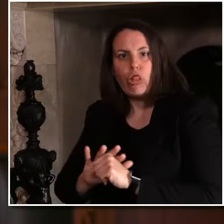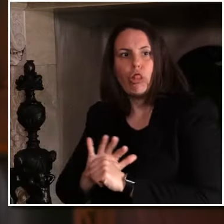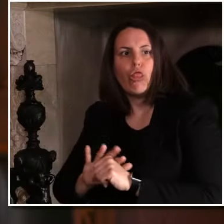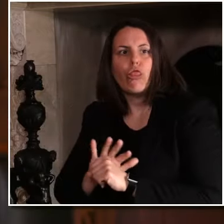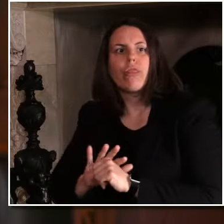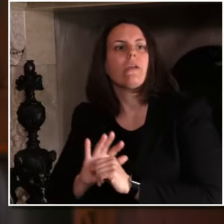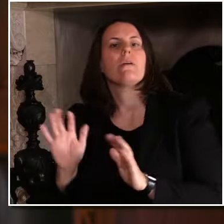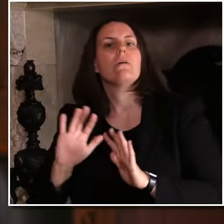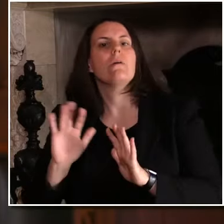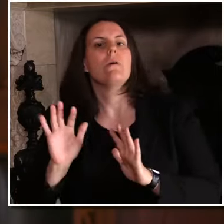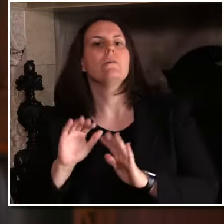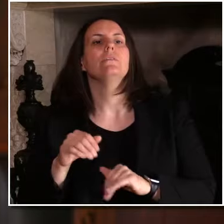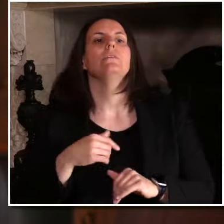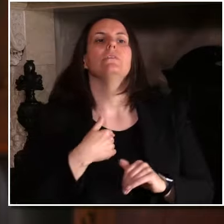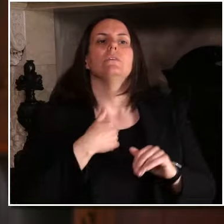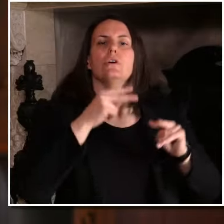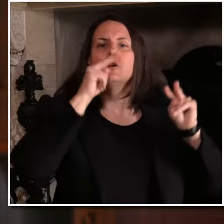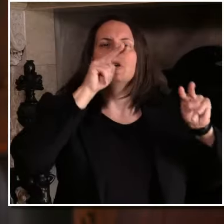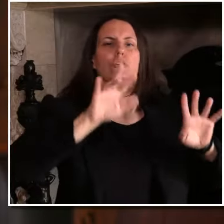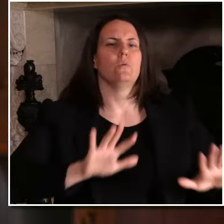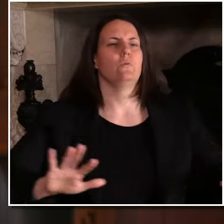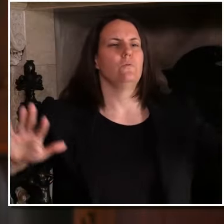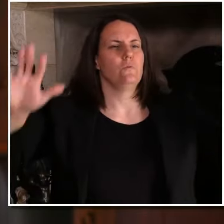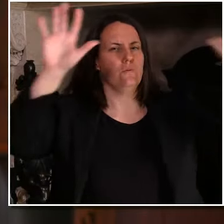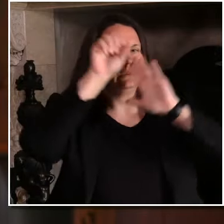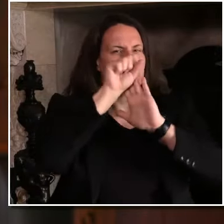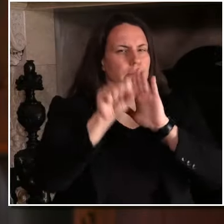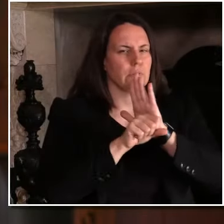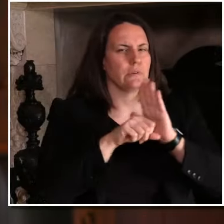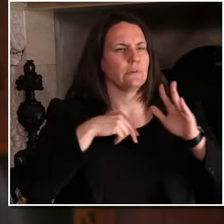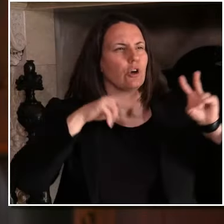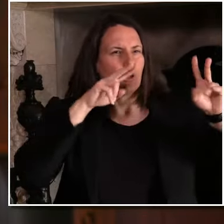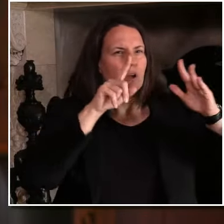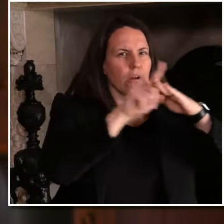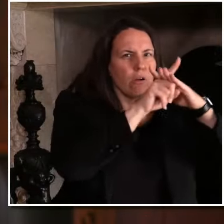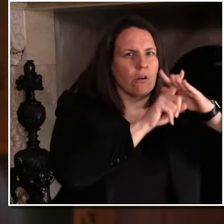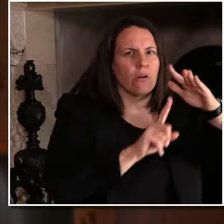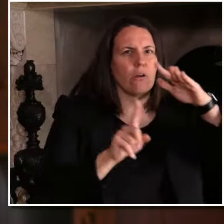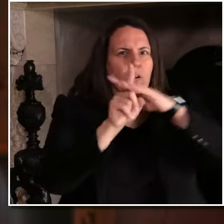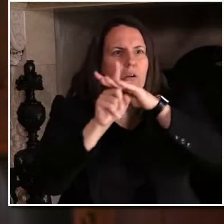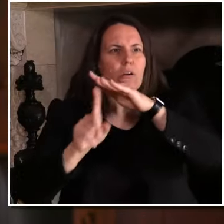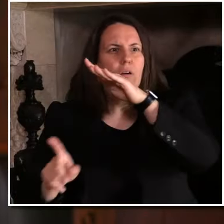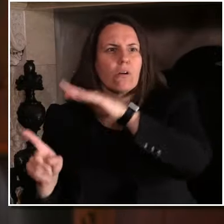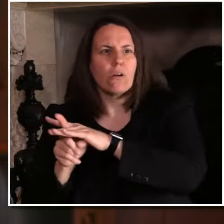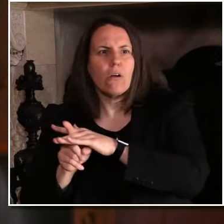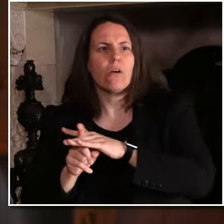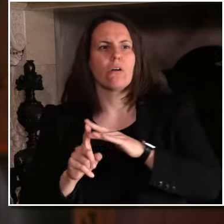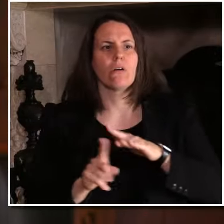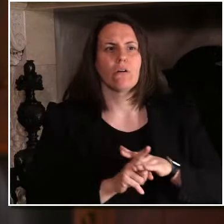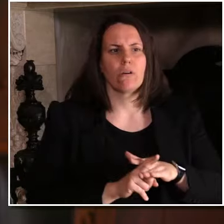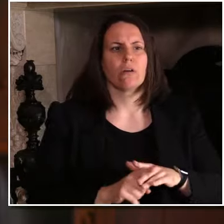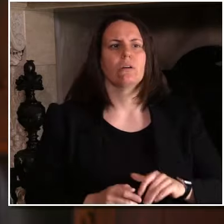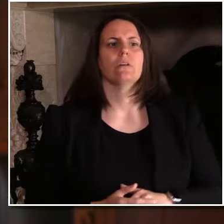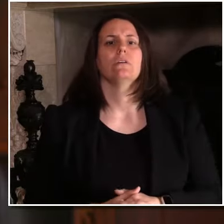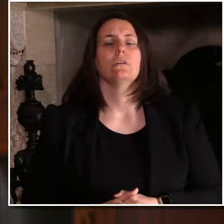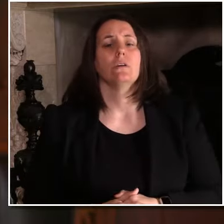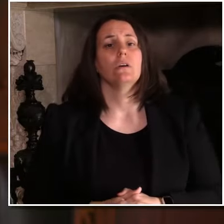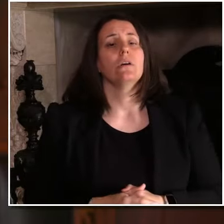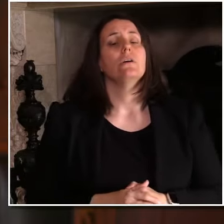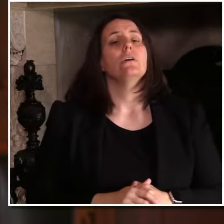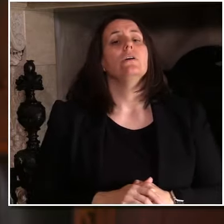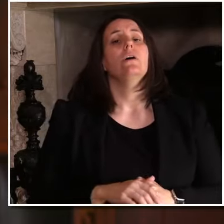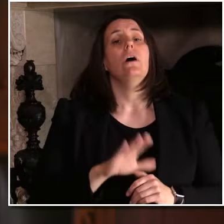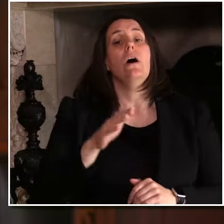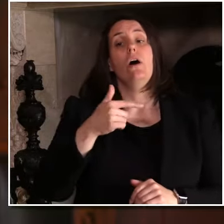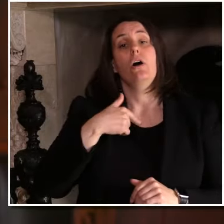communities all around the state. And so whether it's our partnership with Exact Sciences or Marshfield or some of the other clinical